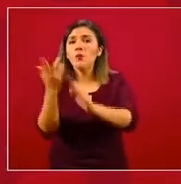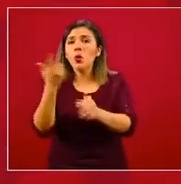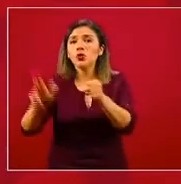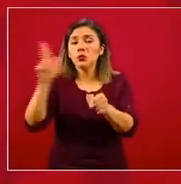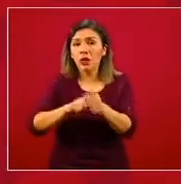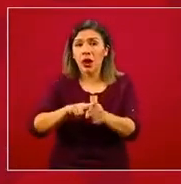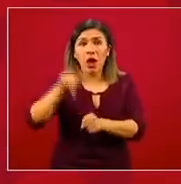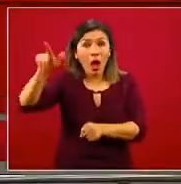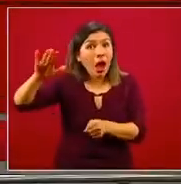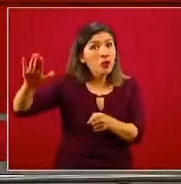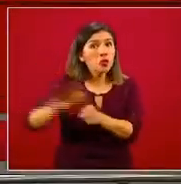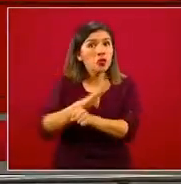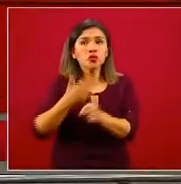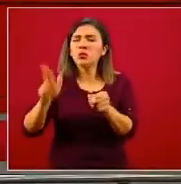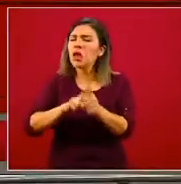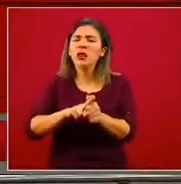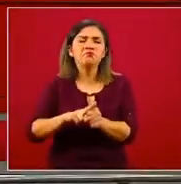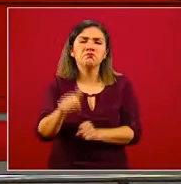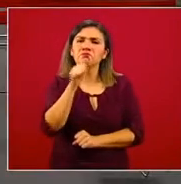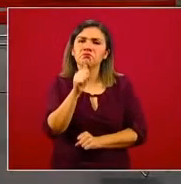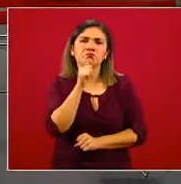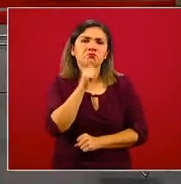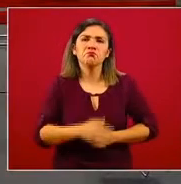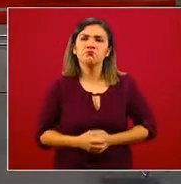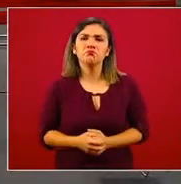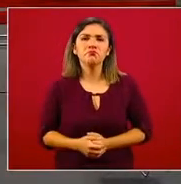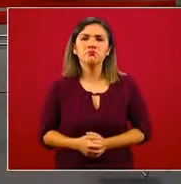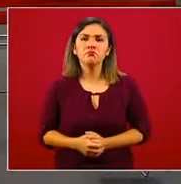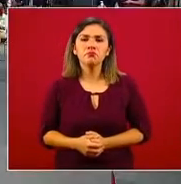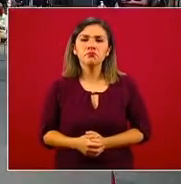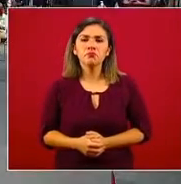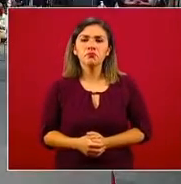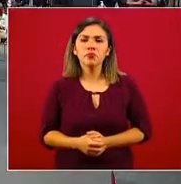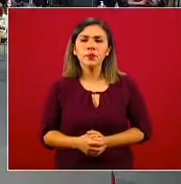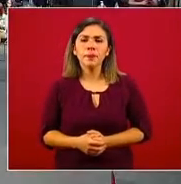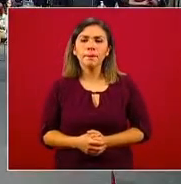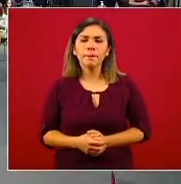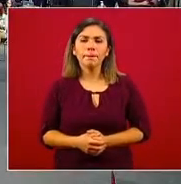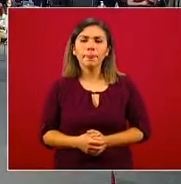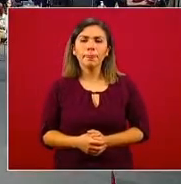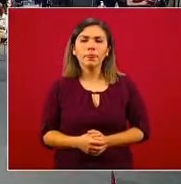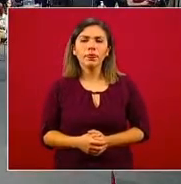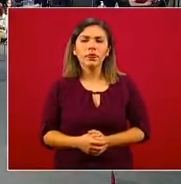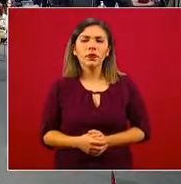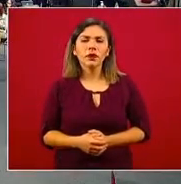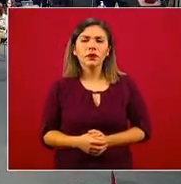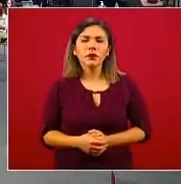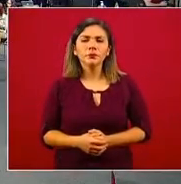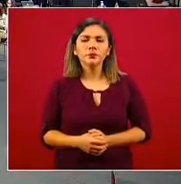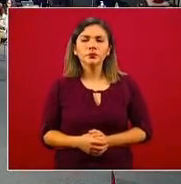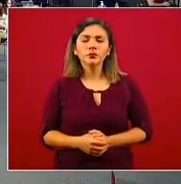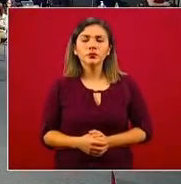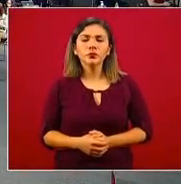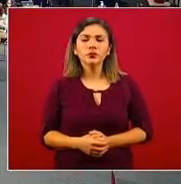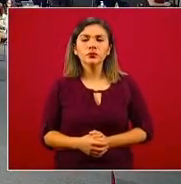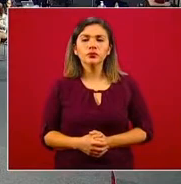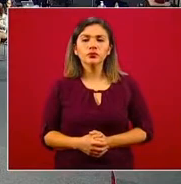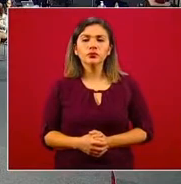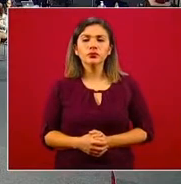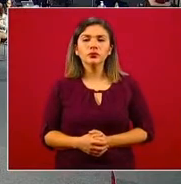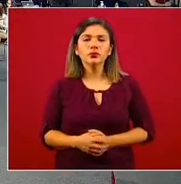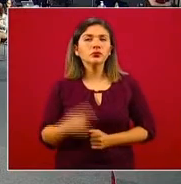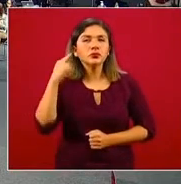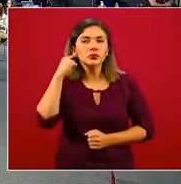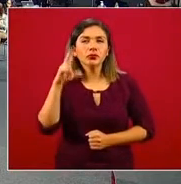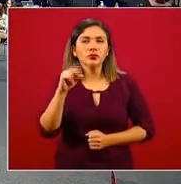implemented and started working on the retrofitting scheme. The case of Tabasco,